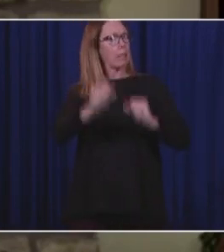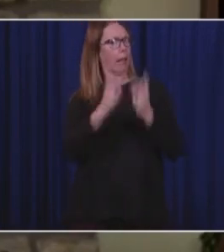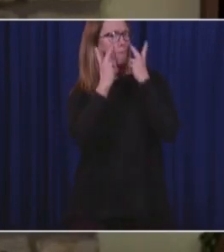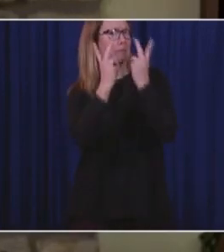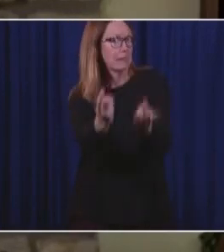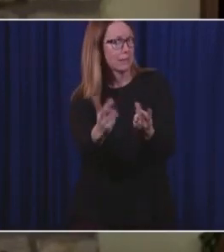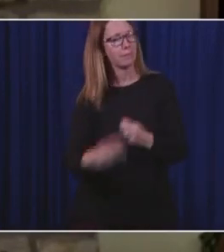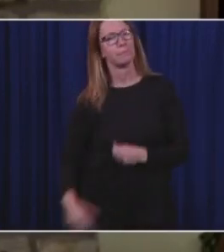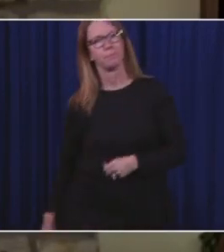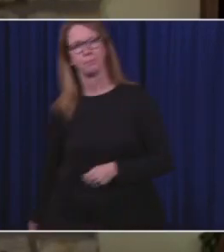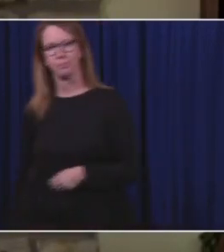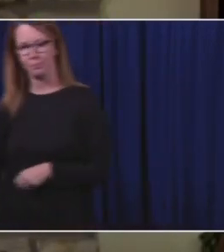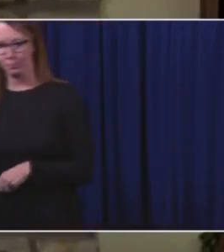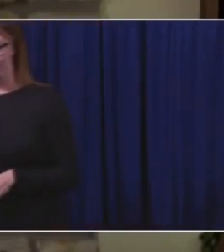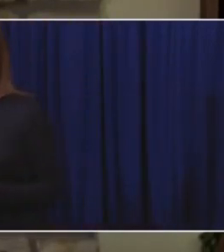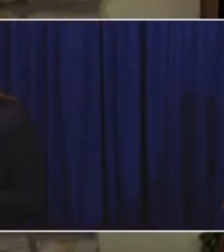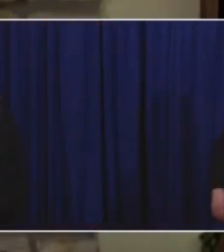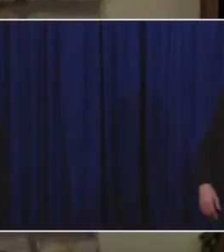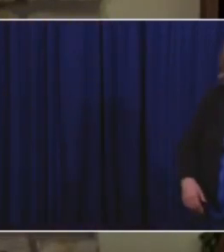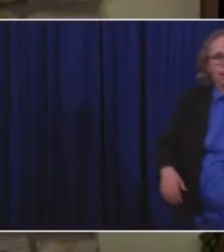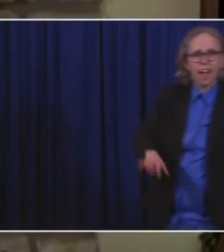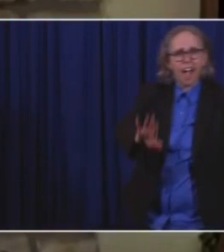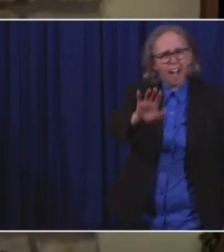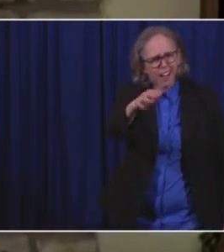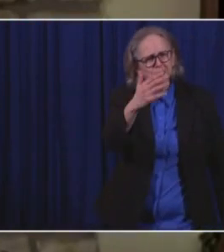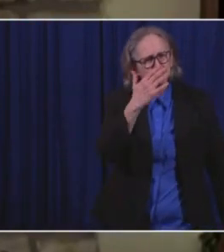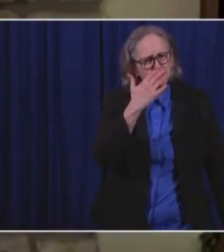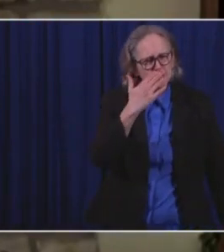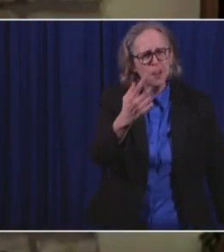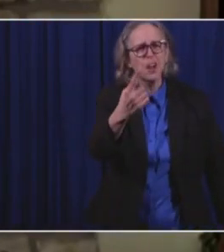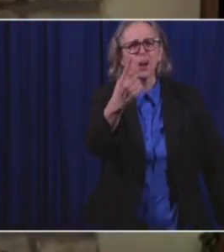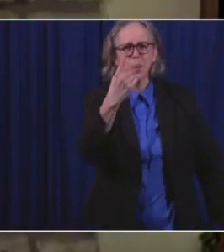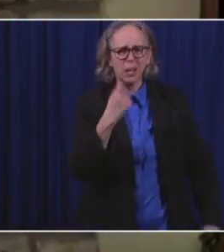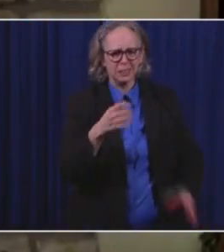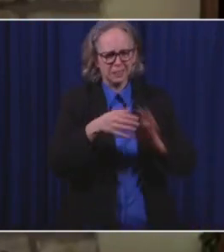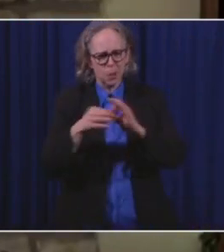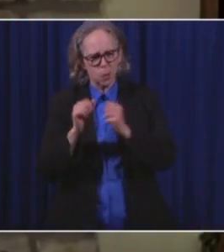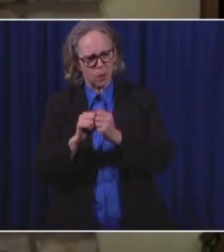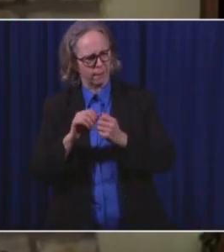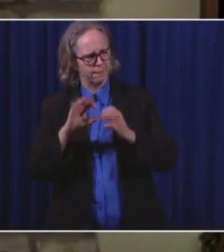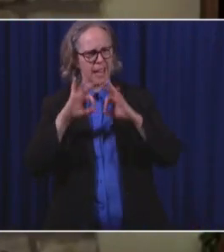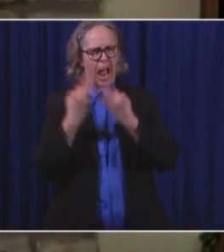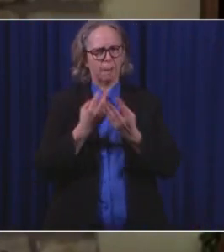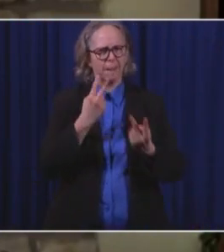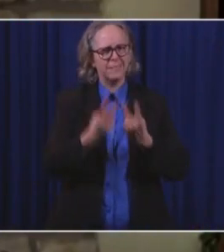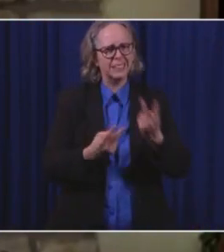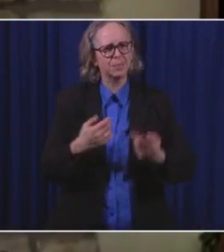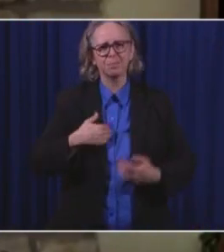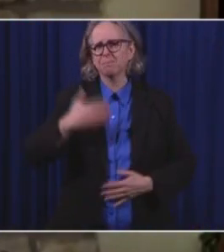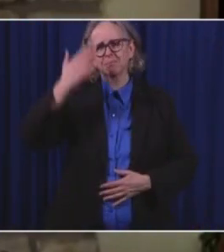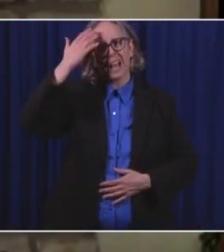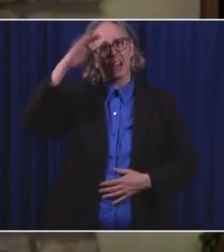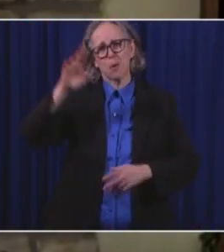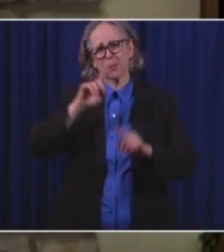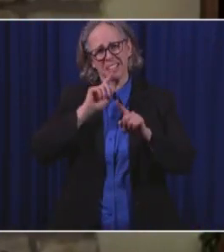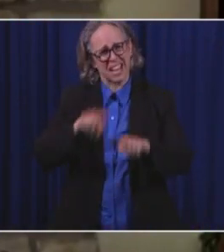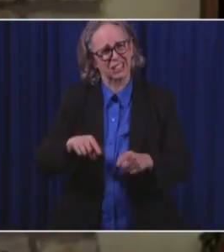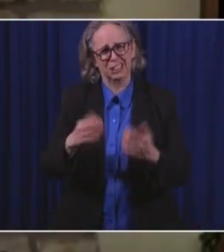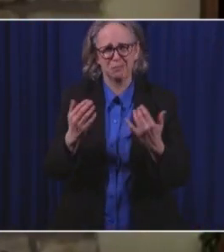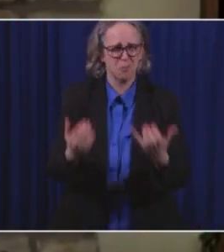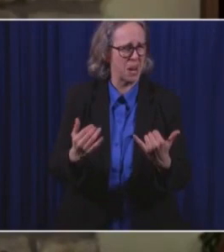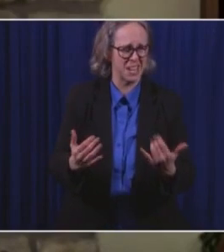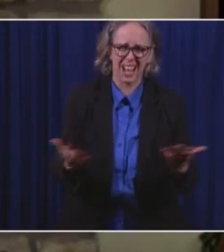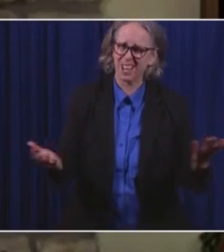Yeah, that's a good question. We don't know the answer to that yet. As far